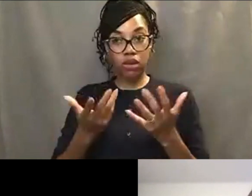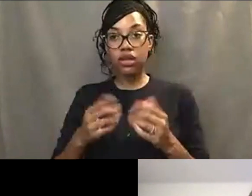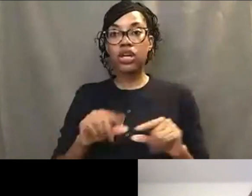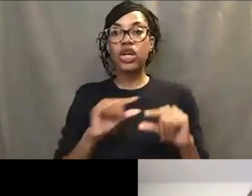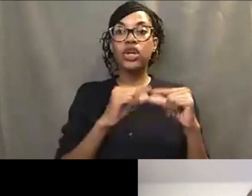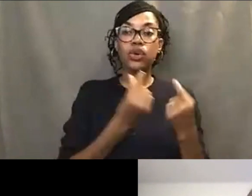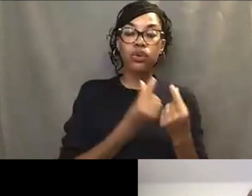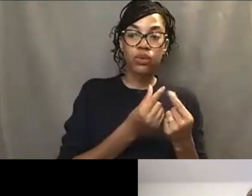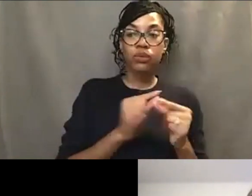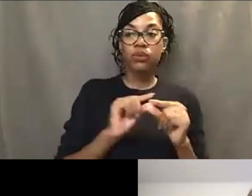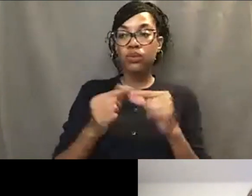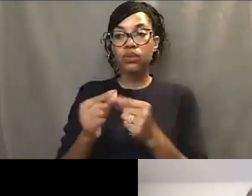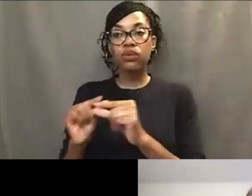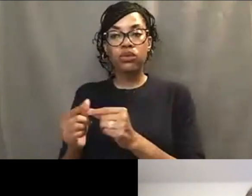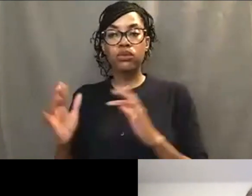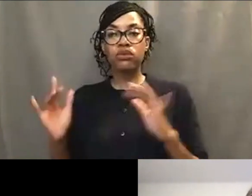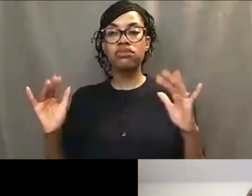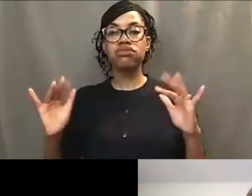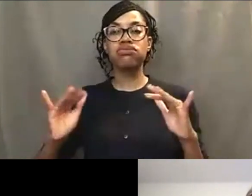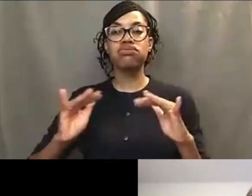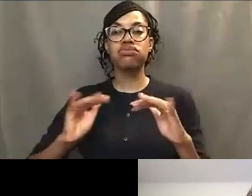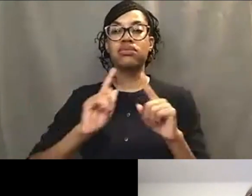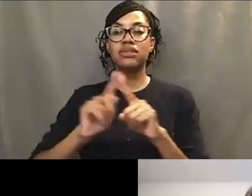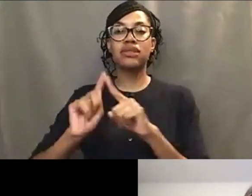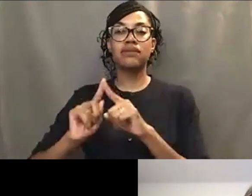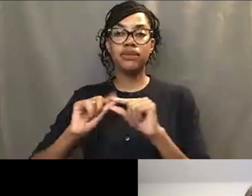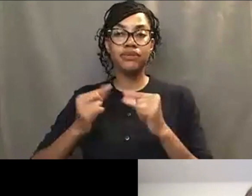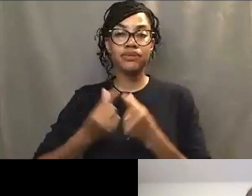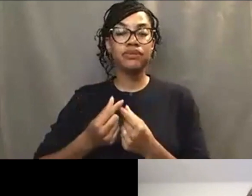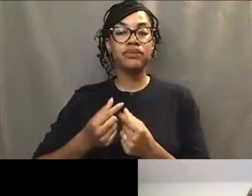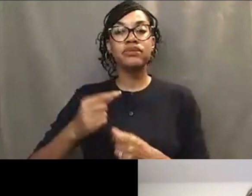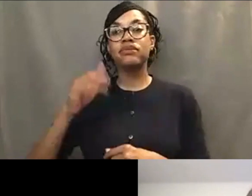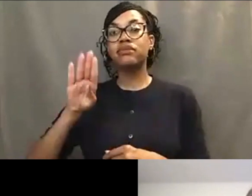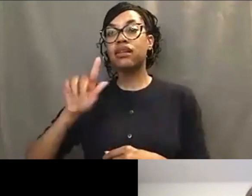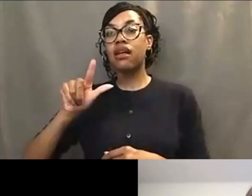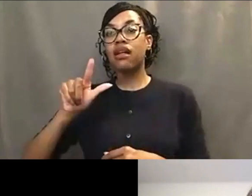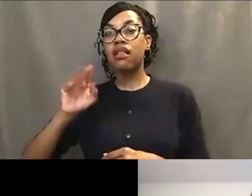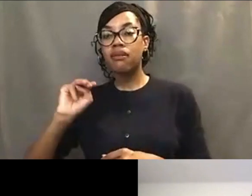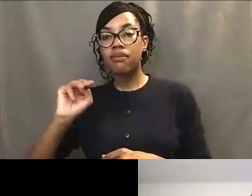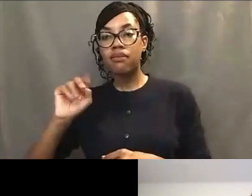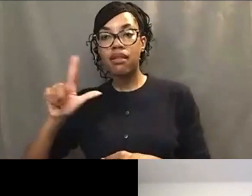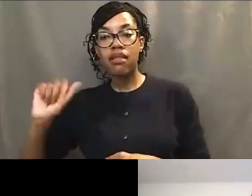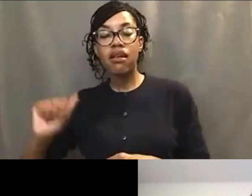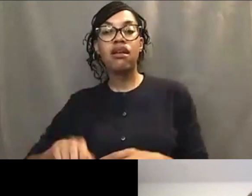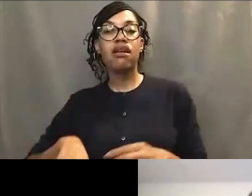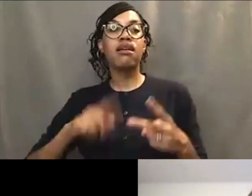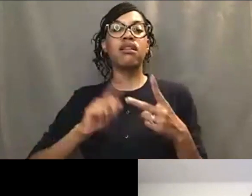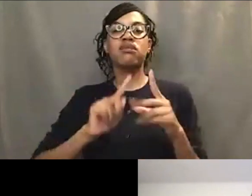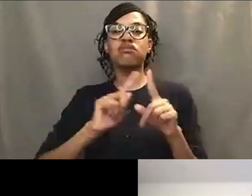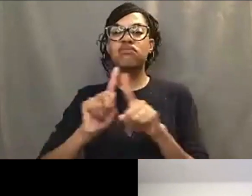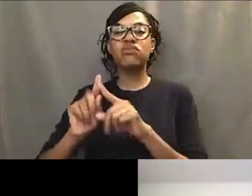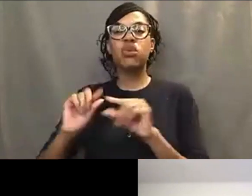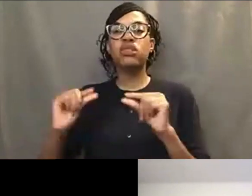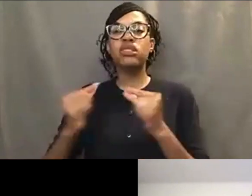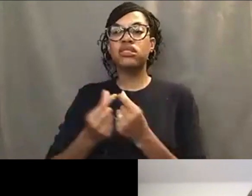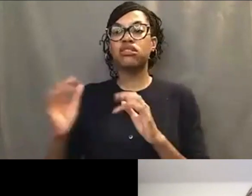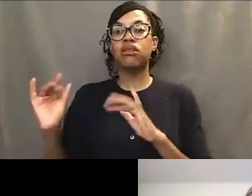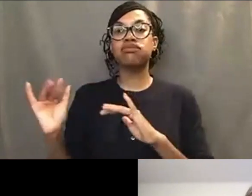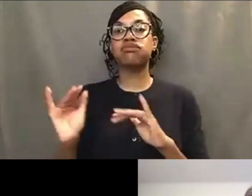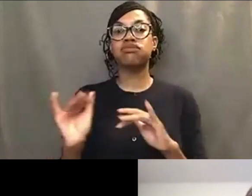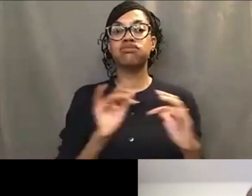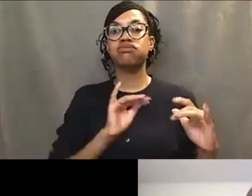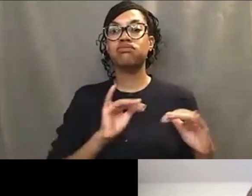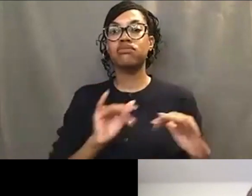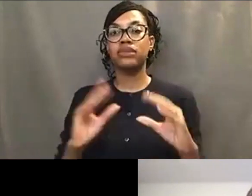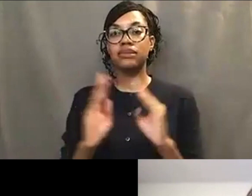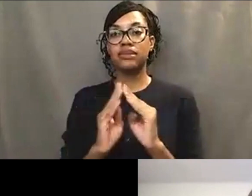CHIRLA, SEIU Local 99, Black Lives Matter LA, and the Youth Justice Coalition, to name a few. So over 40 groups